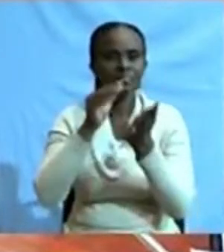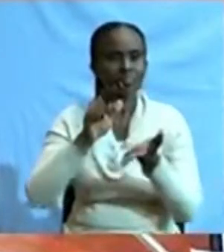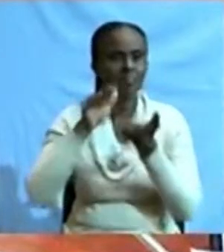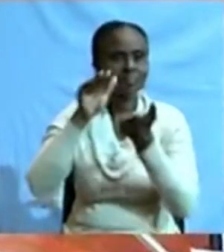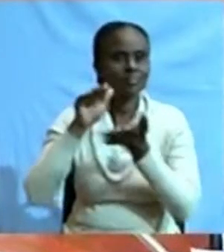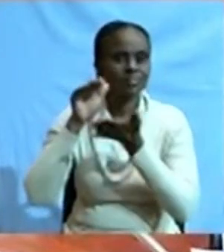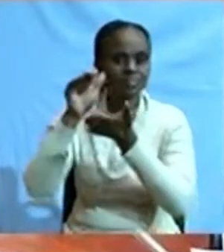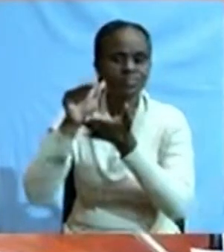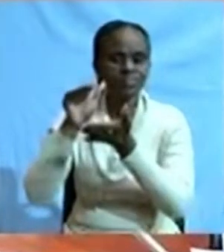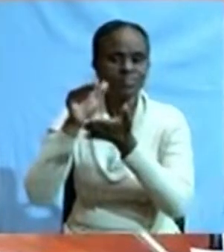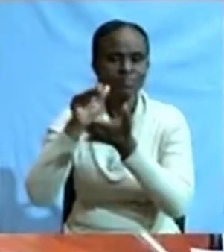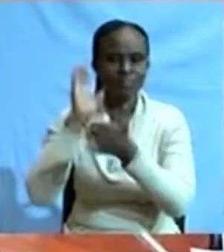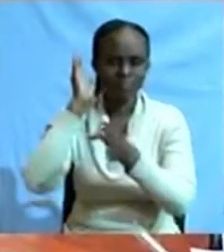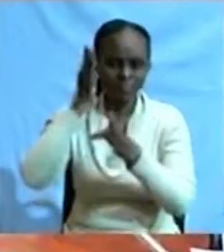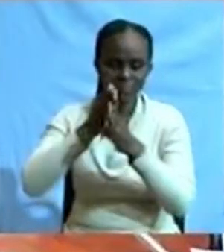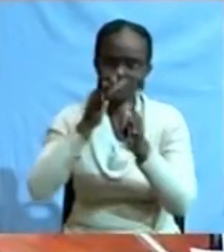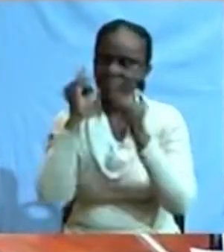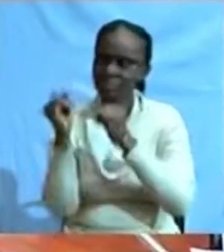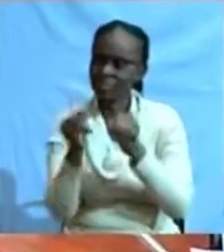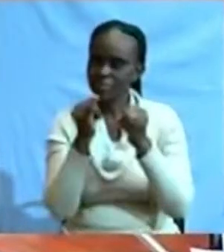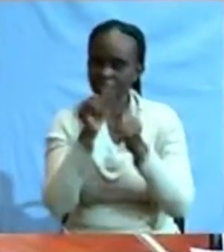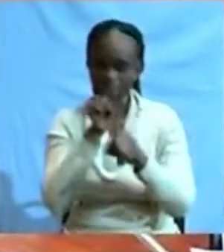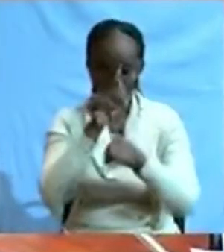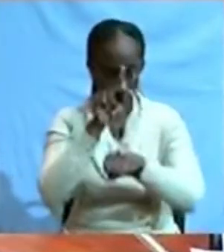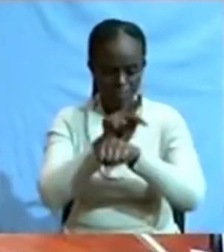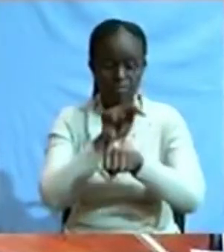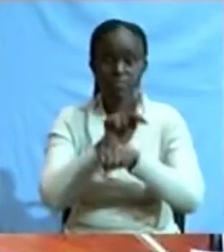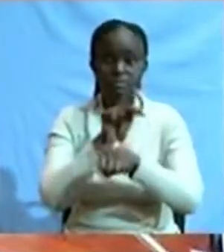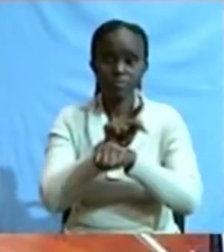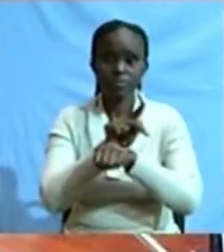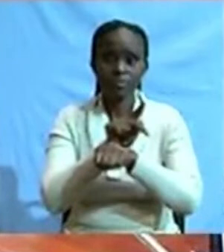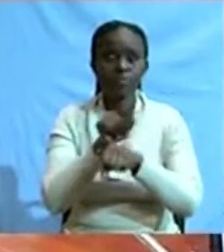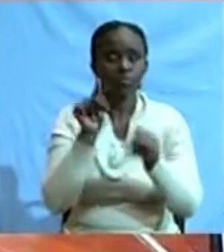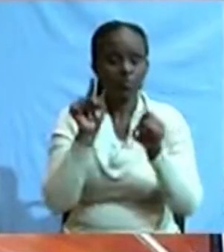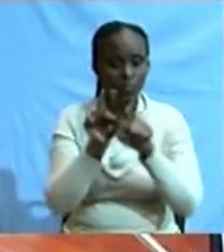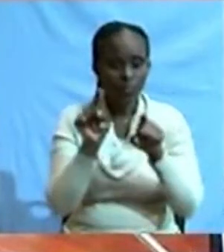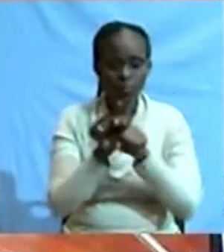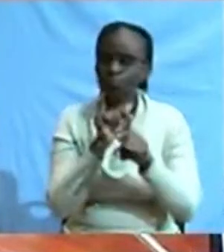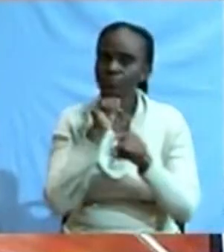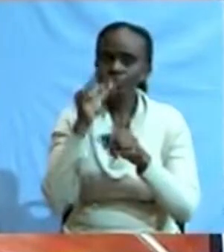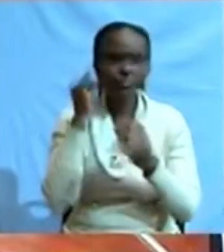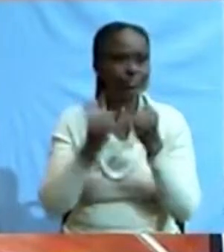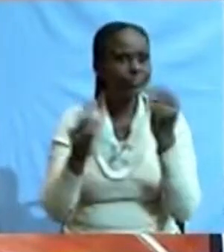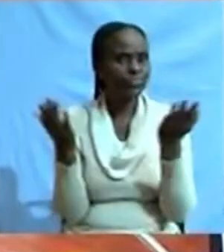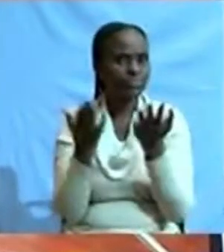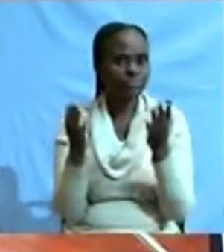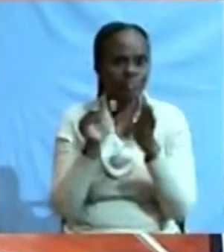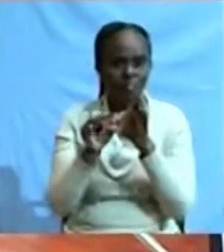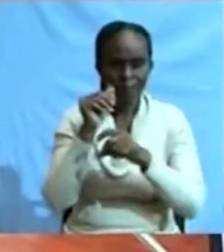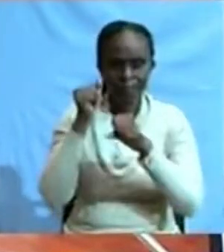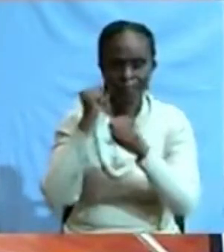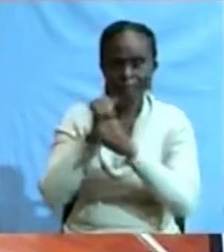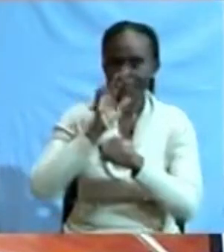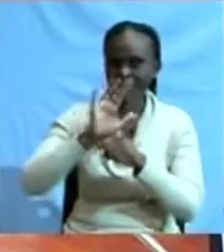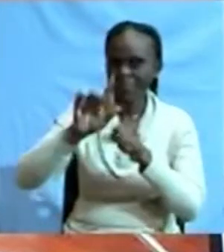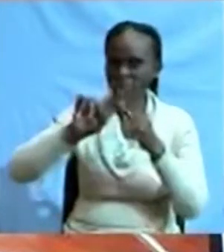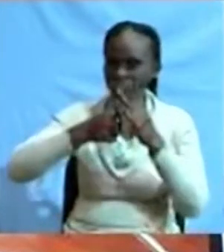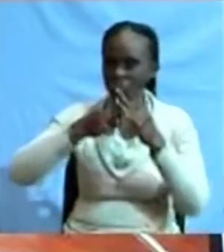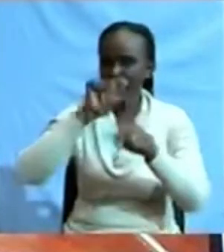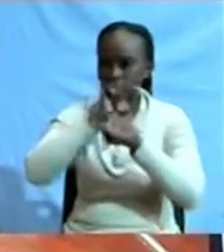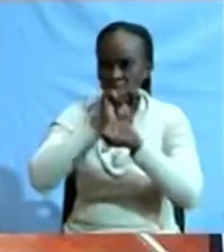allocation to the implementation of the project, the same could not be completed in the year of its